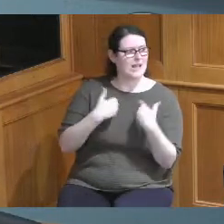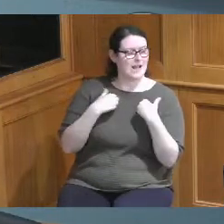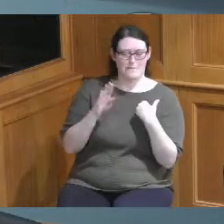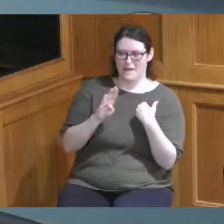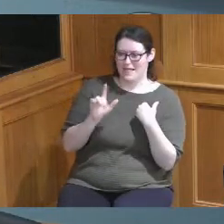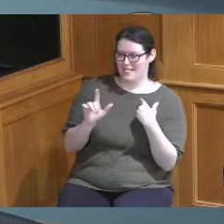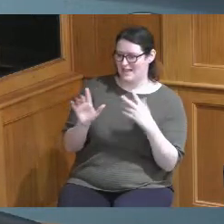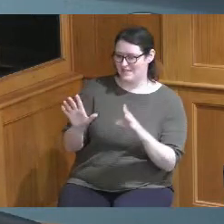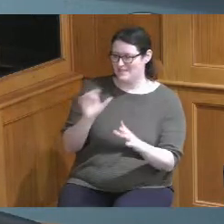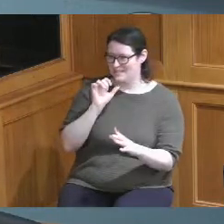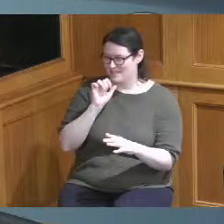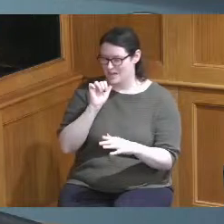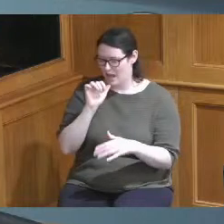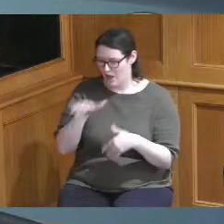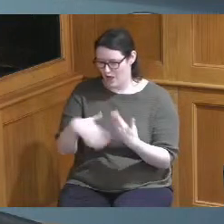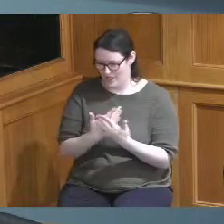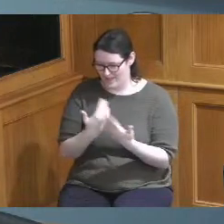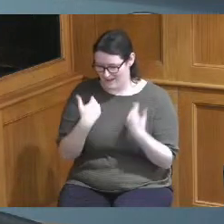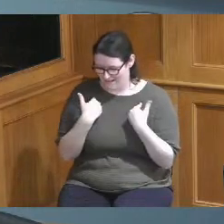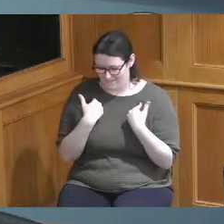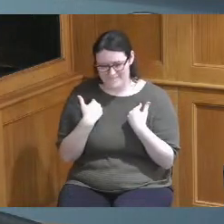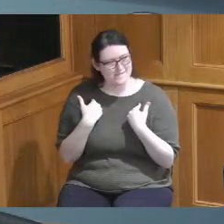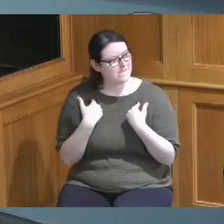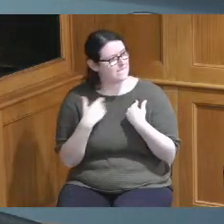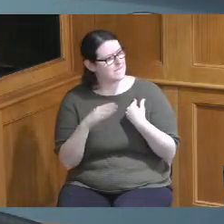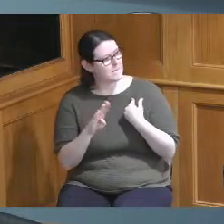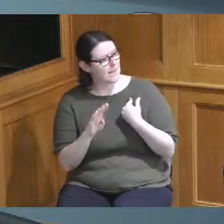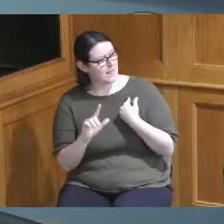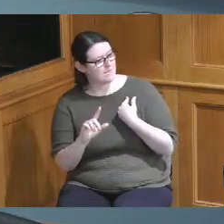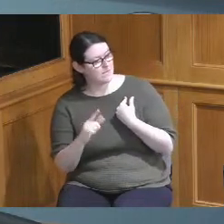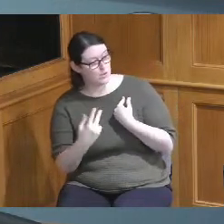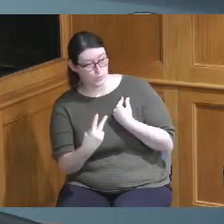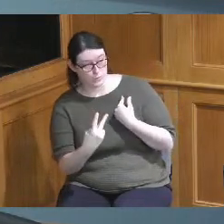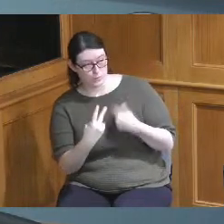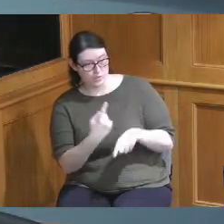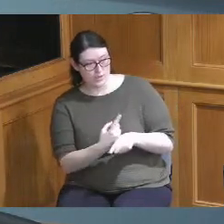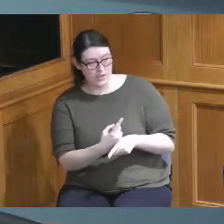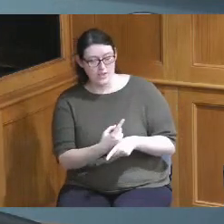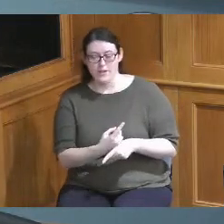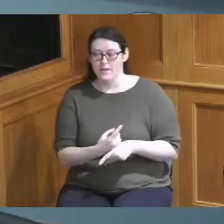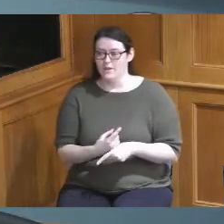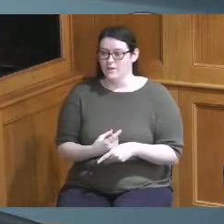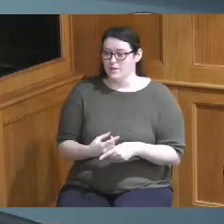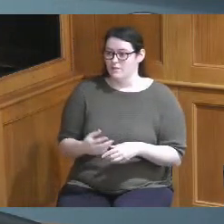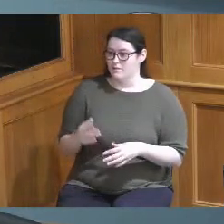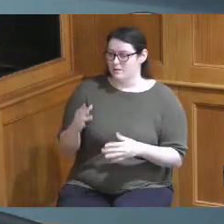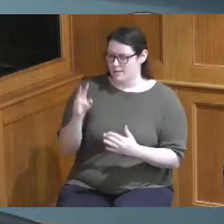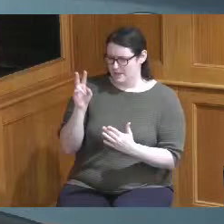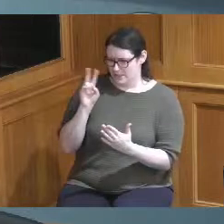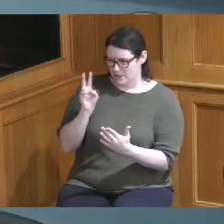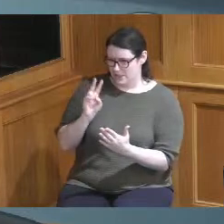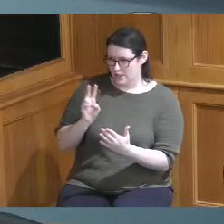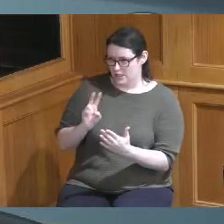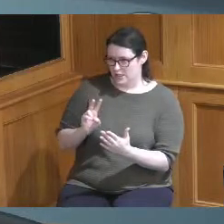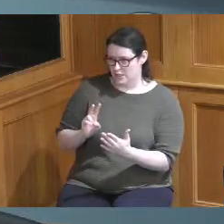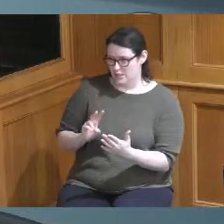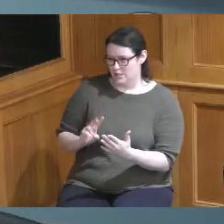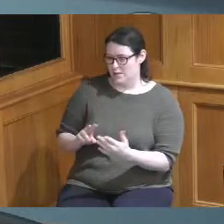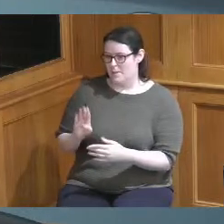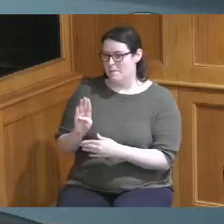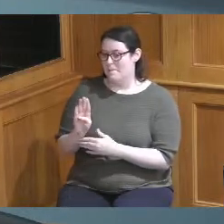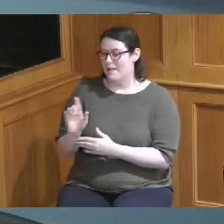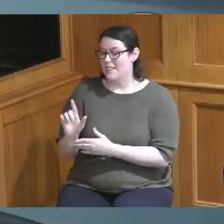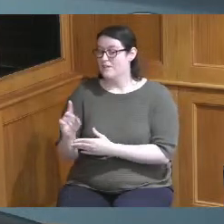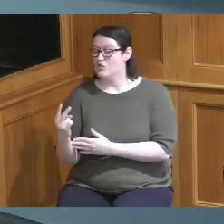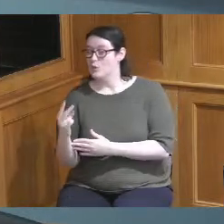sorry, that's not all I have. Okay, give me a second here. So by leave.